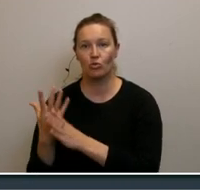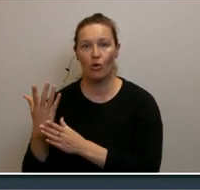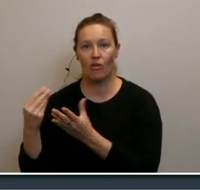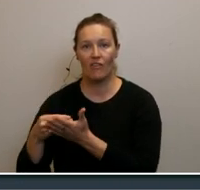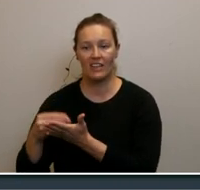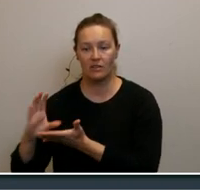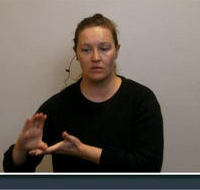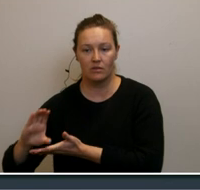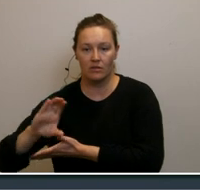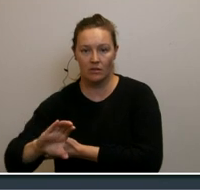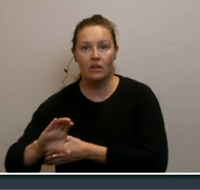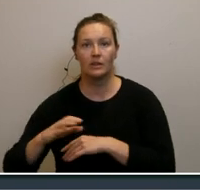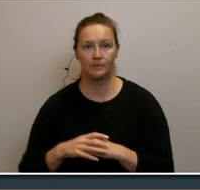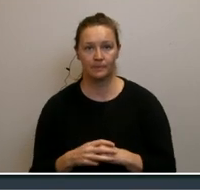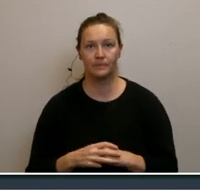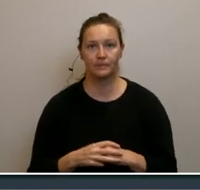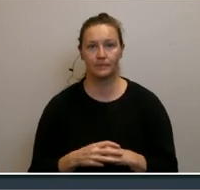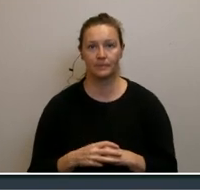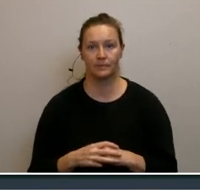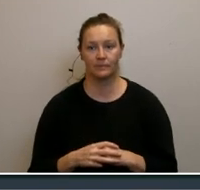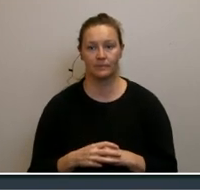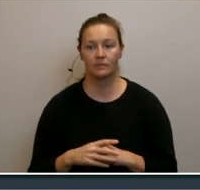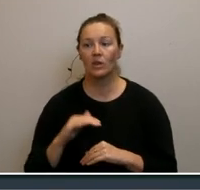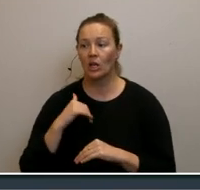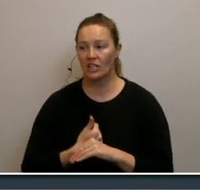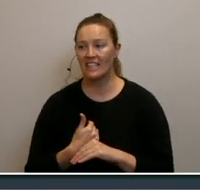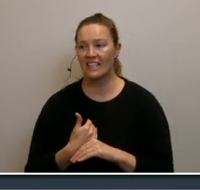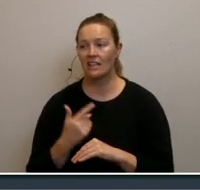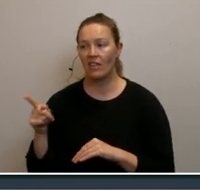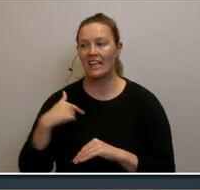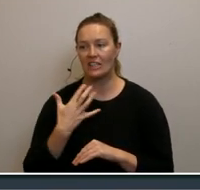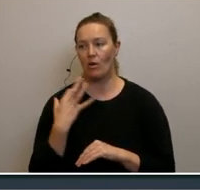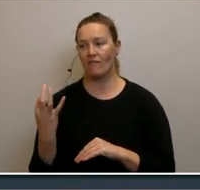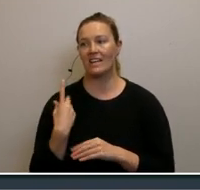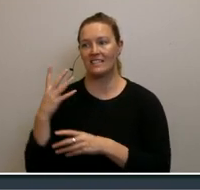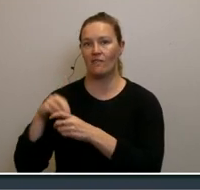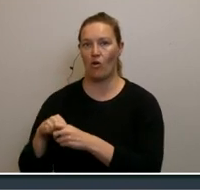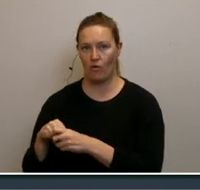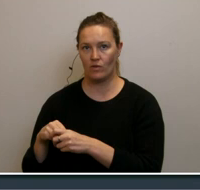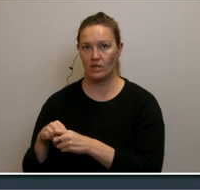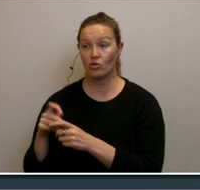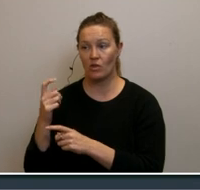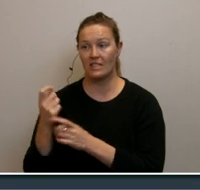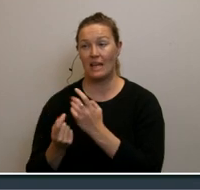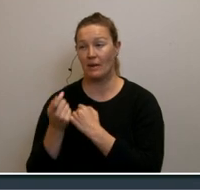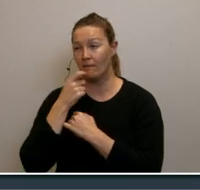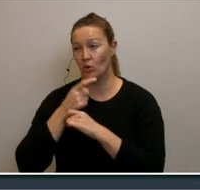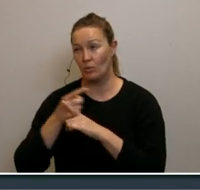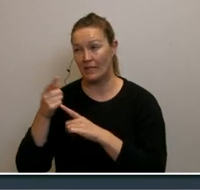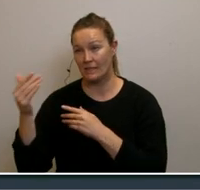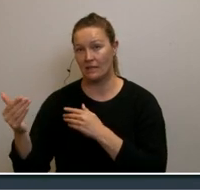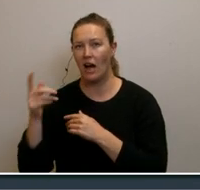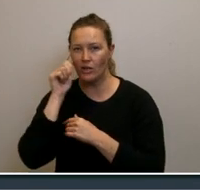Funds people, which we have to be invited in to actually contribute to that. So that's looming up in the next couple of weeks. I know